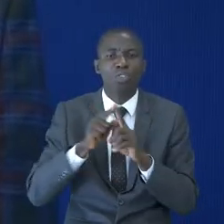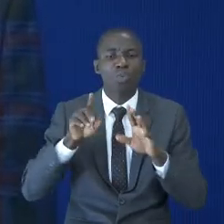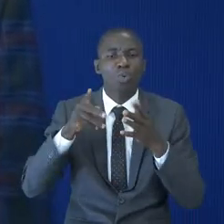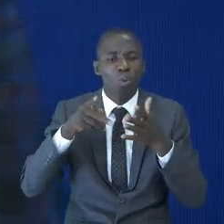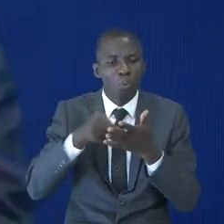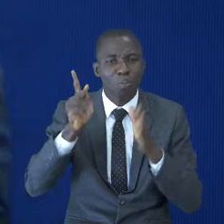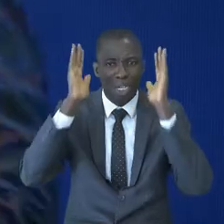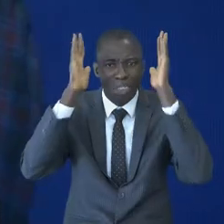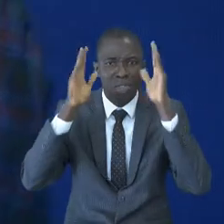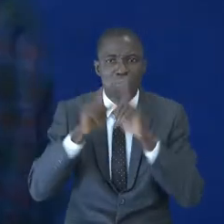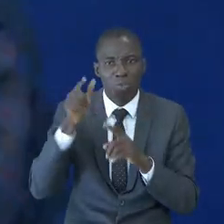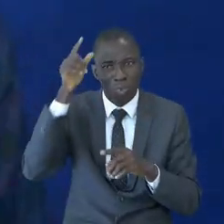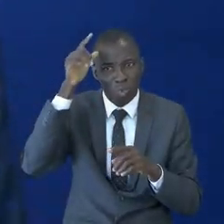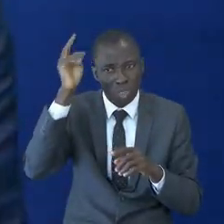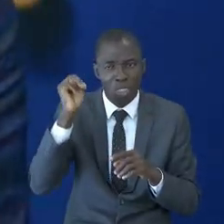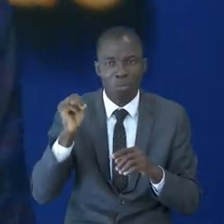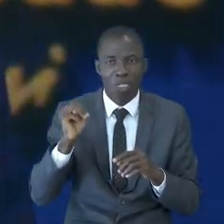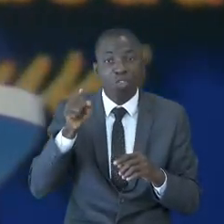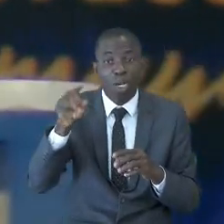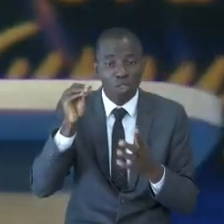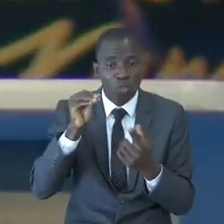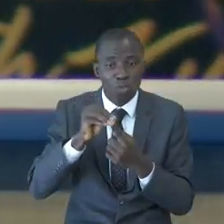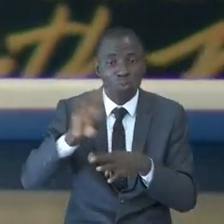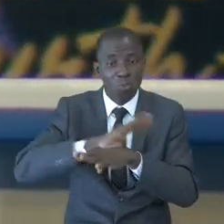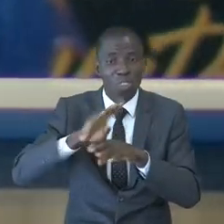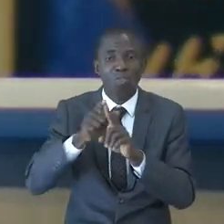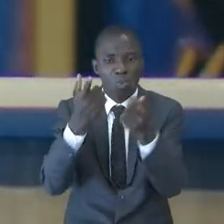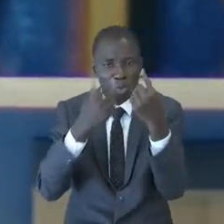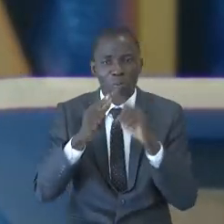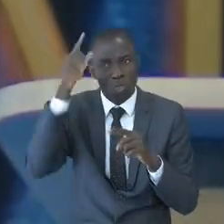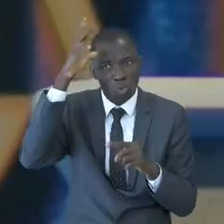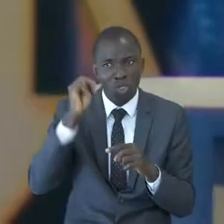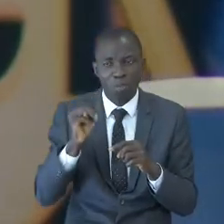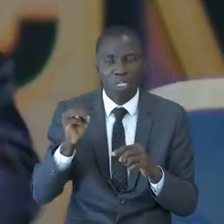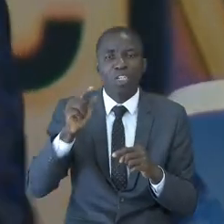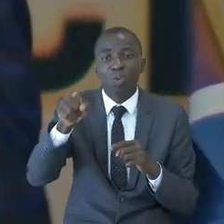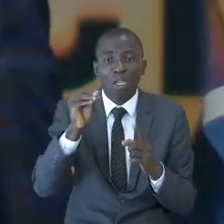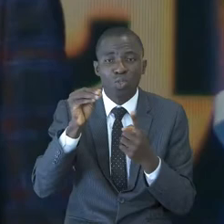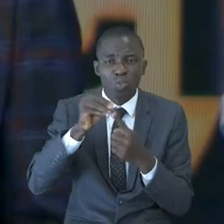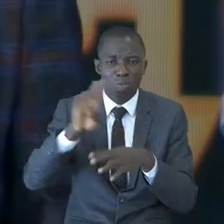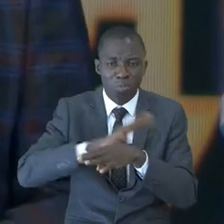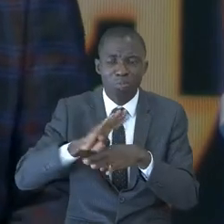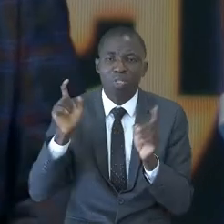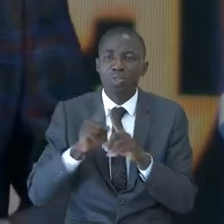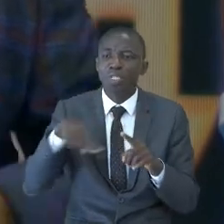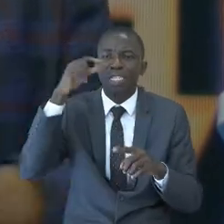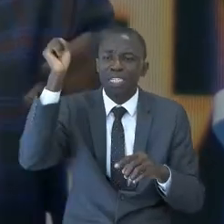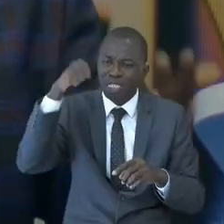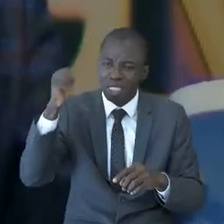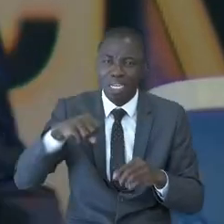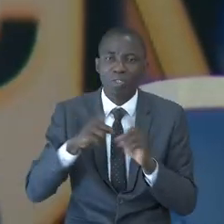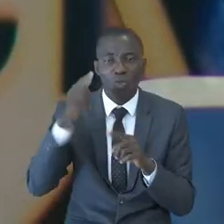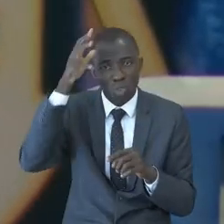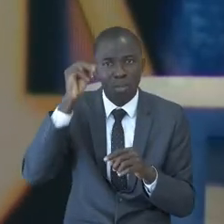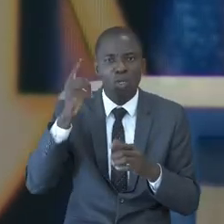him, you are too busy to come to him, you are too busy to say yes to him, what do you think